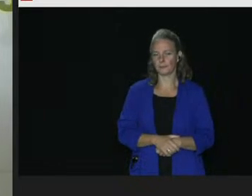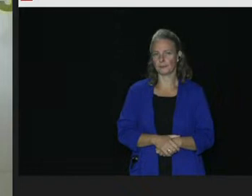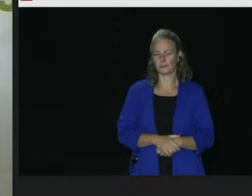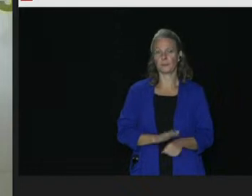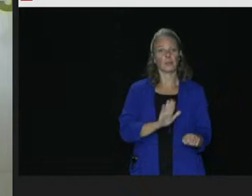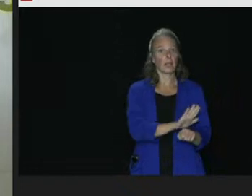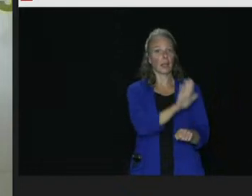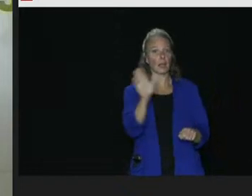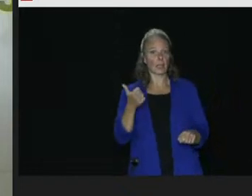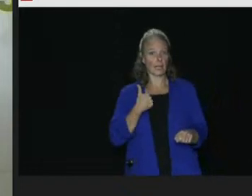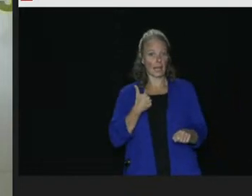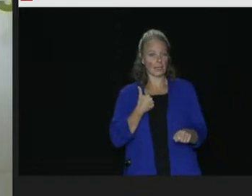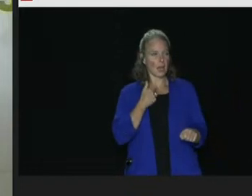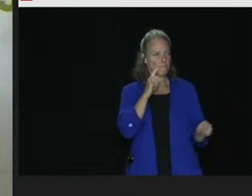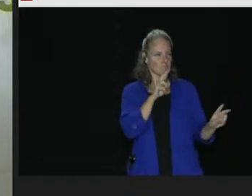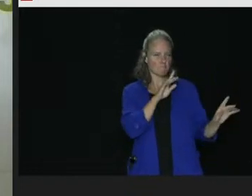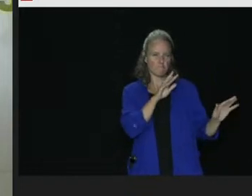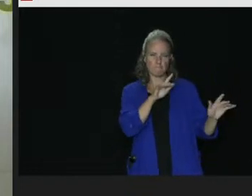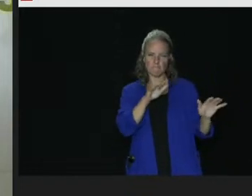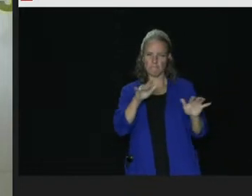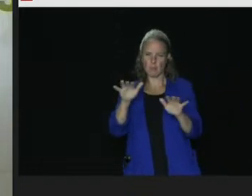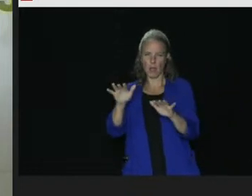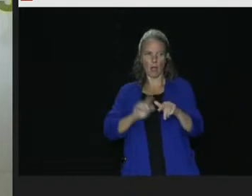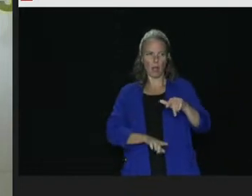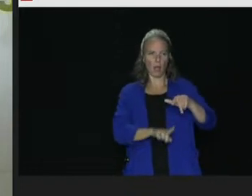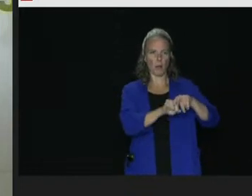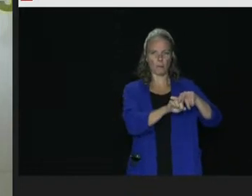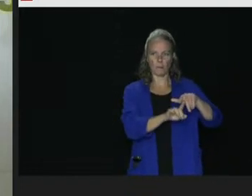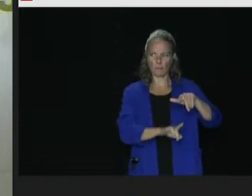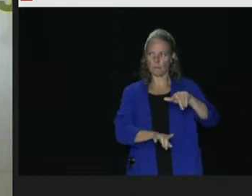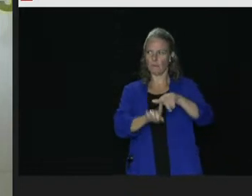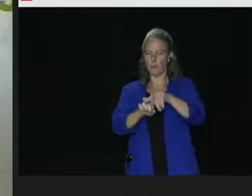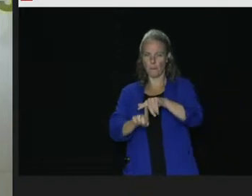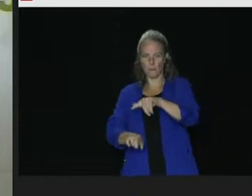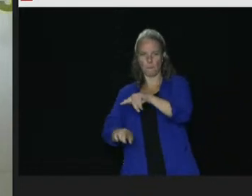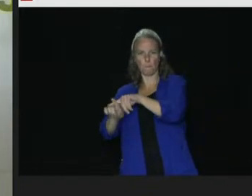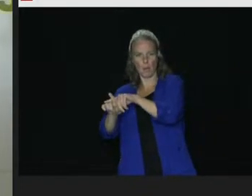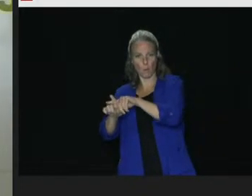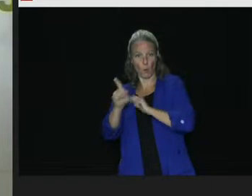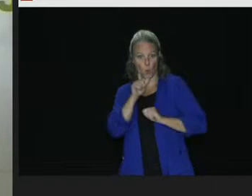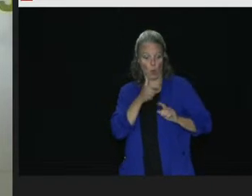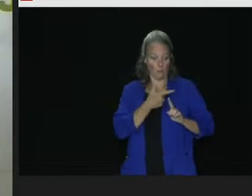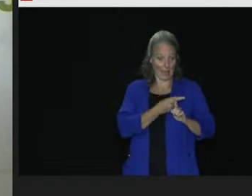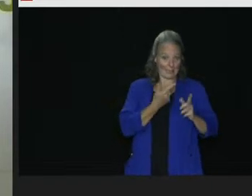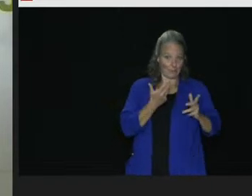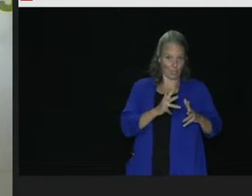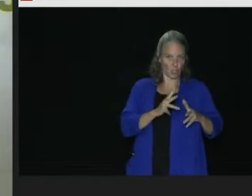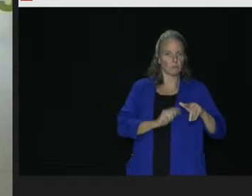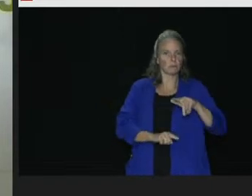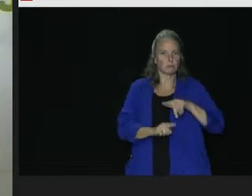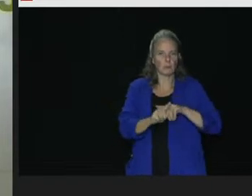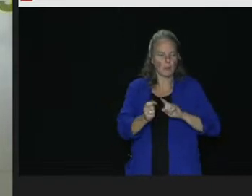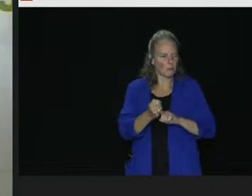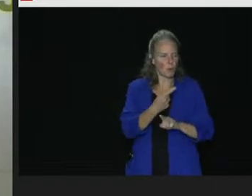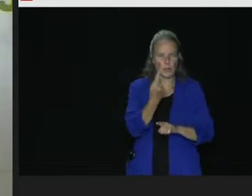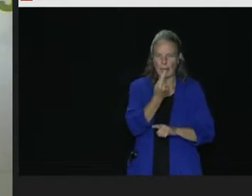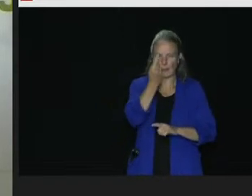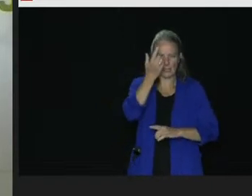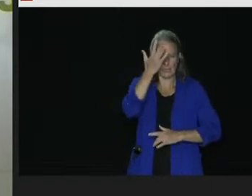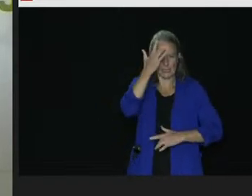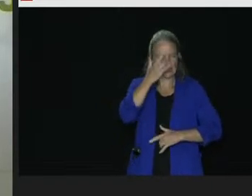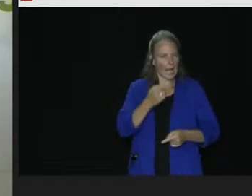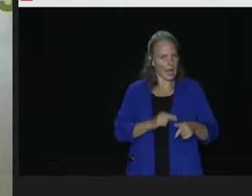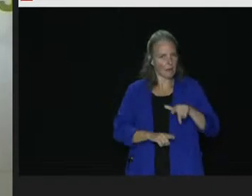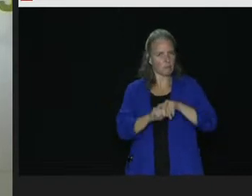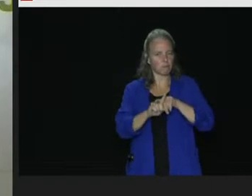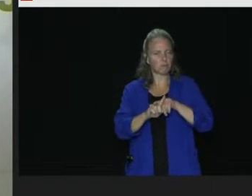the number of reported events after vaccination, we have detected an